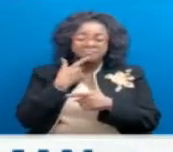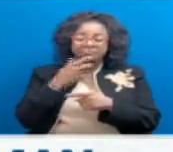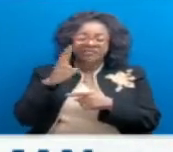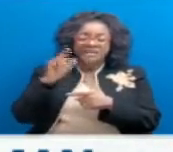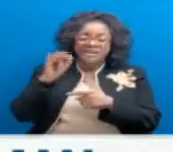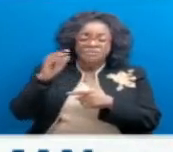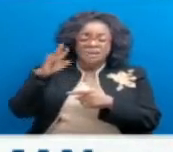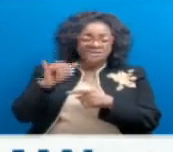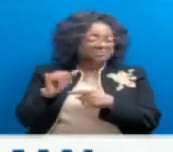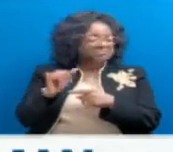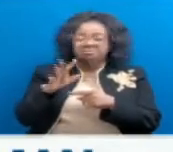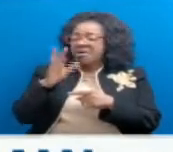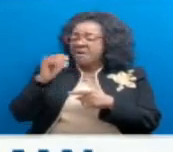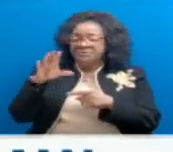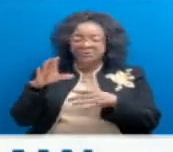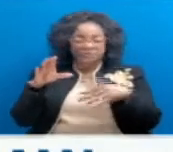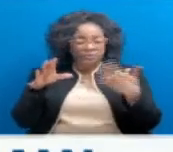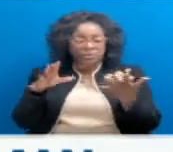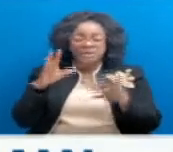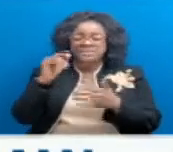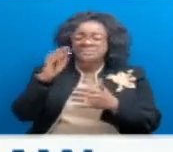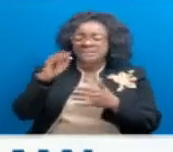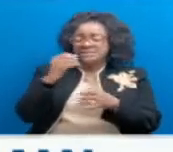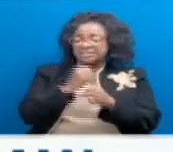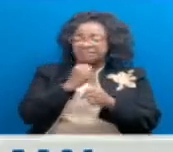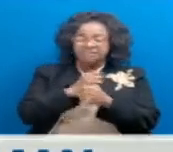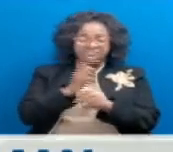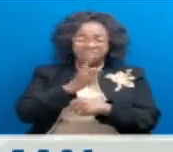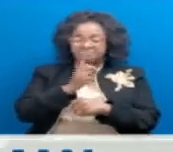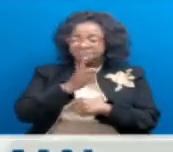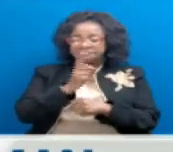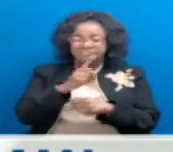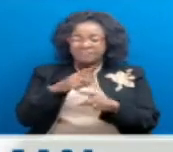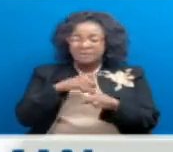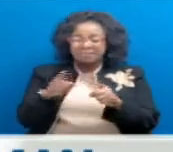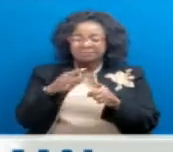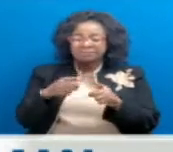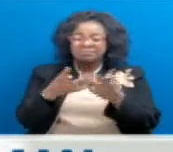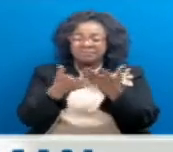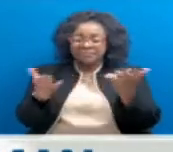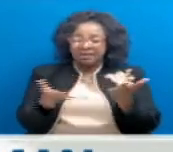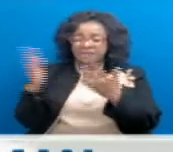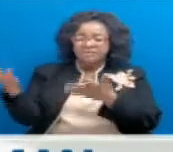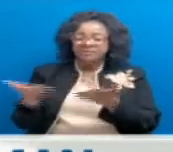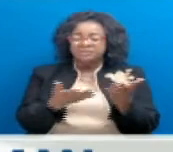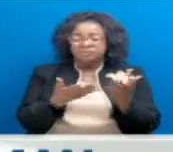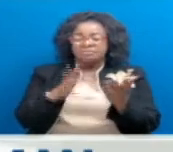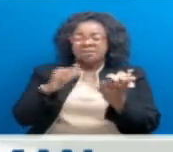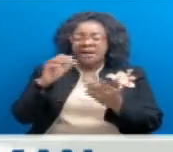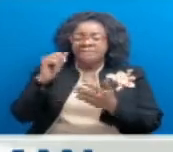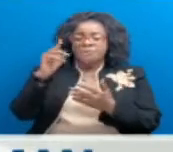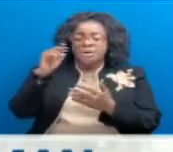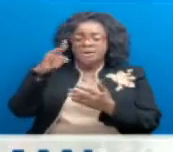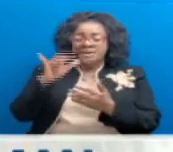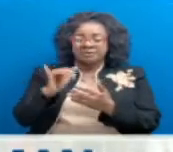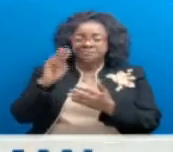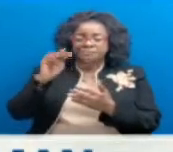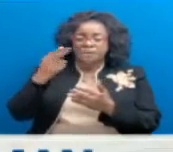Venezuelans were neither IEBC nor Smartmatic staff, but had been in the country at the invitation of one Abdullahi Mohamed